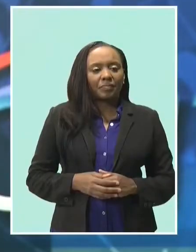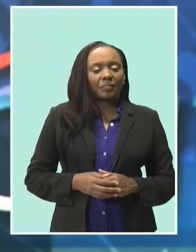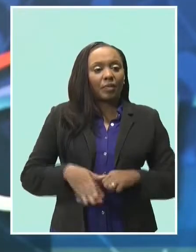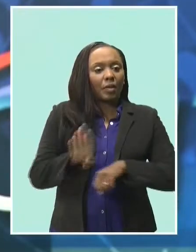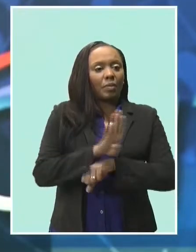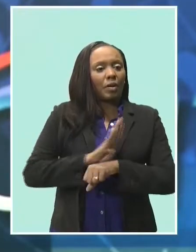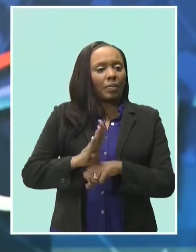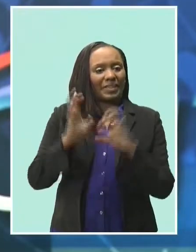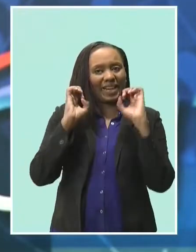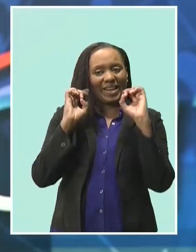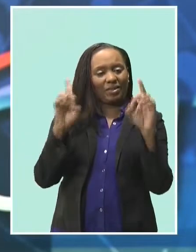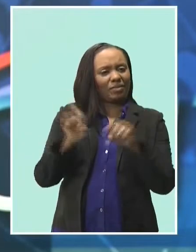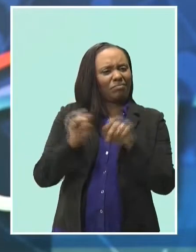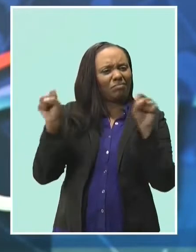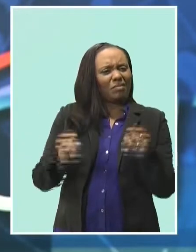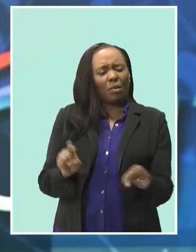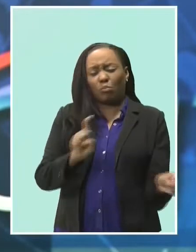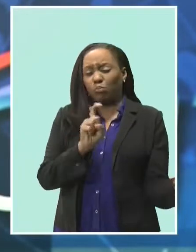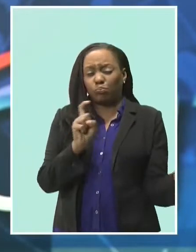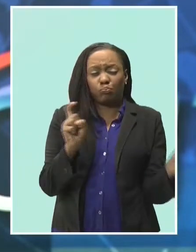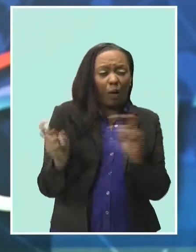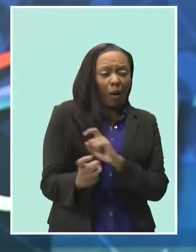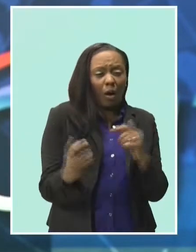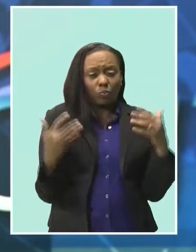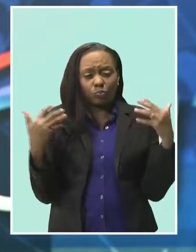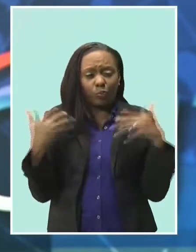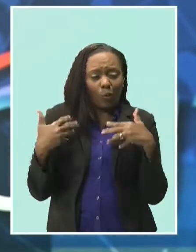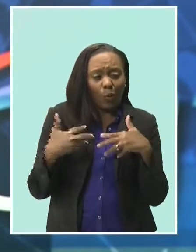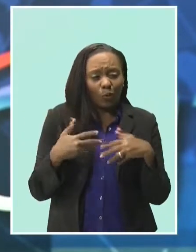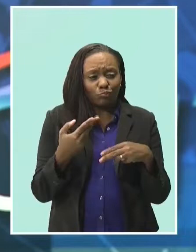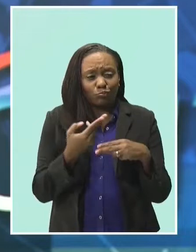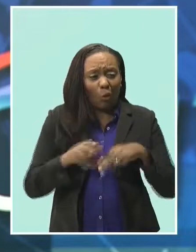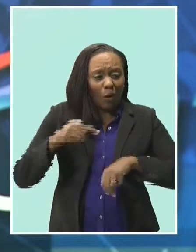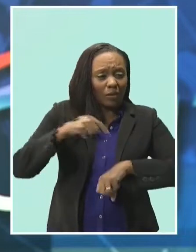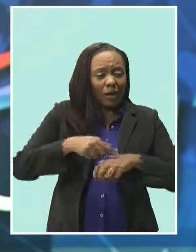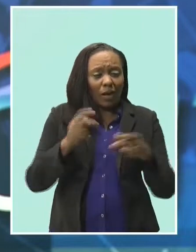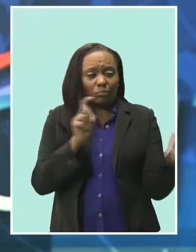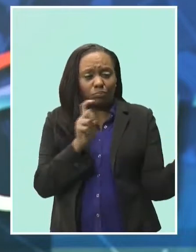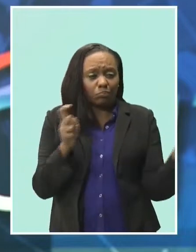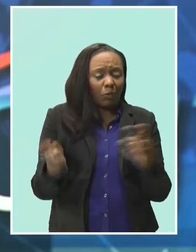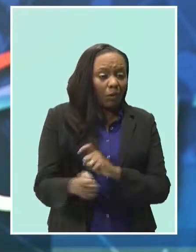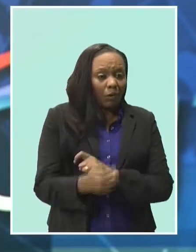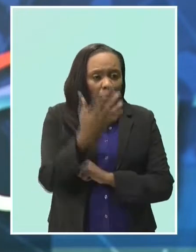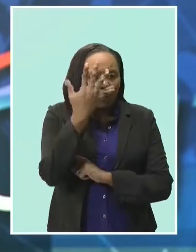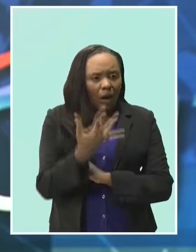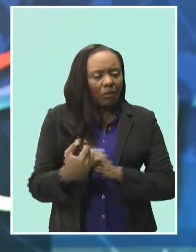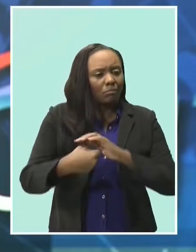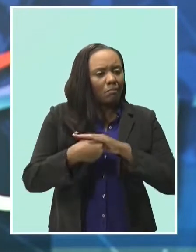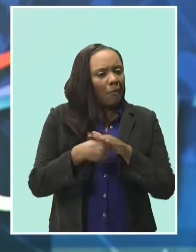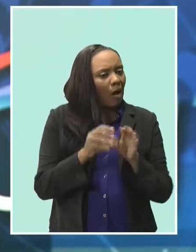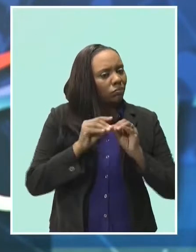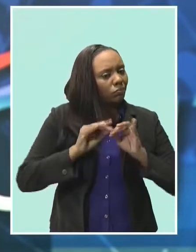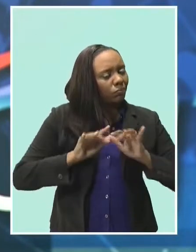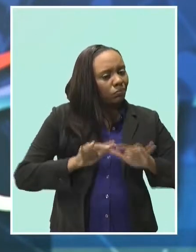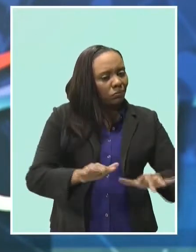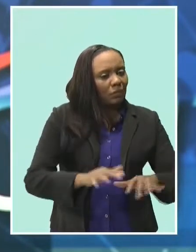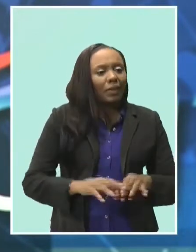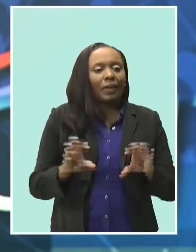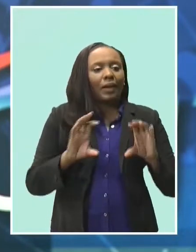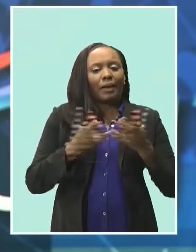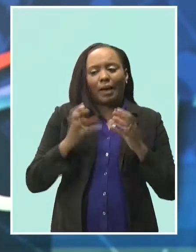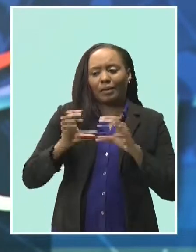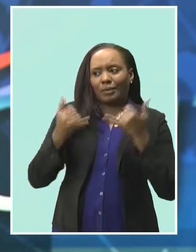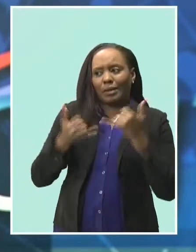The education system in Barbados has changed drastically in a short space of time as a result of the COVID-19 pandemic,